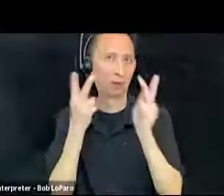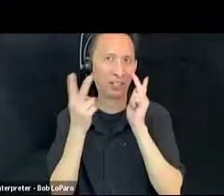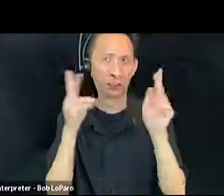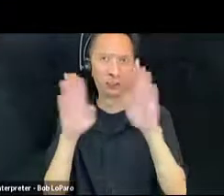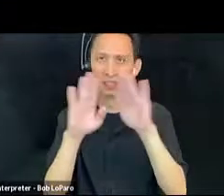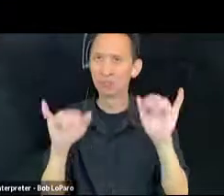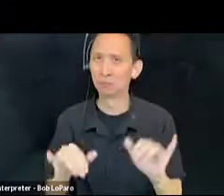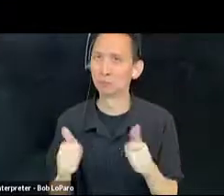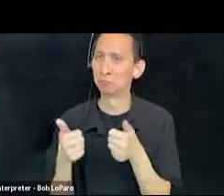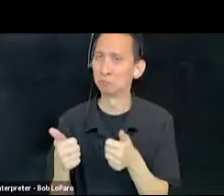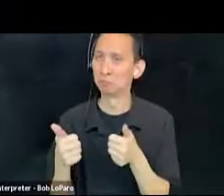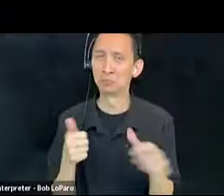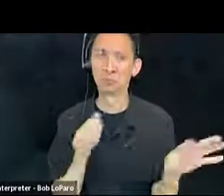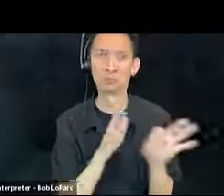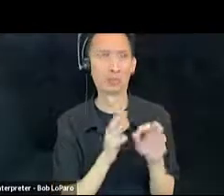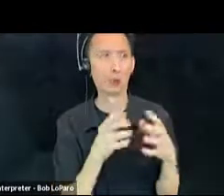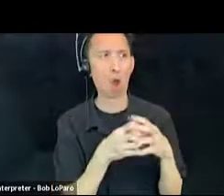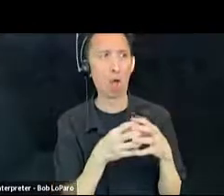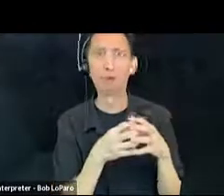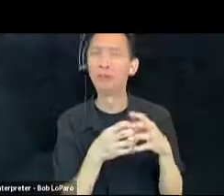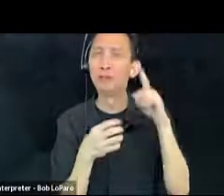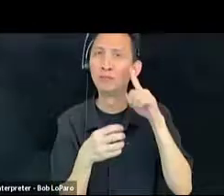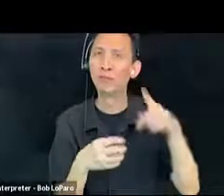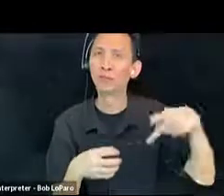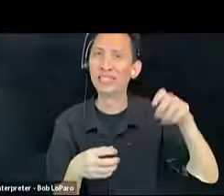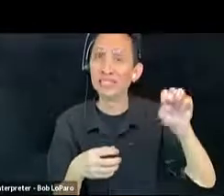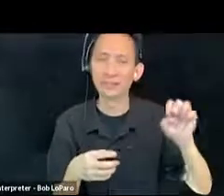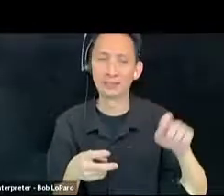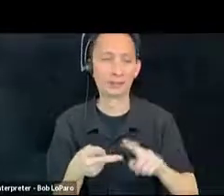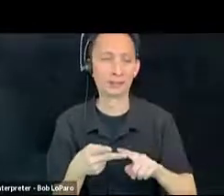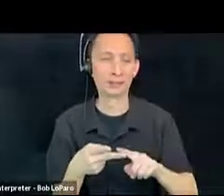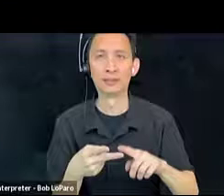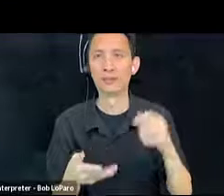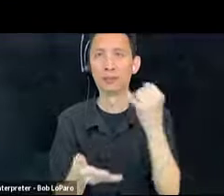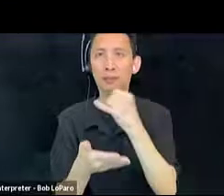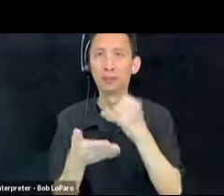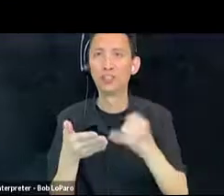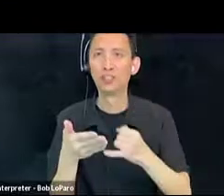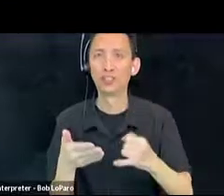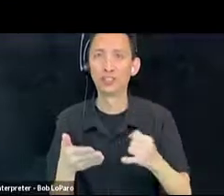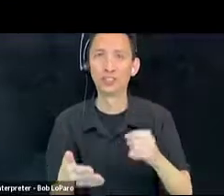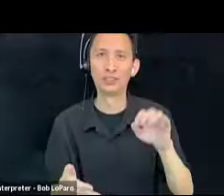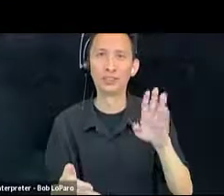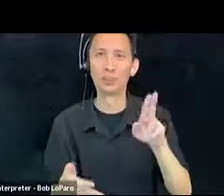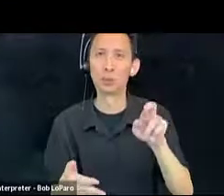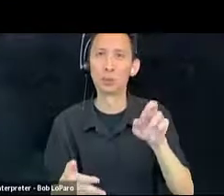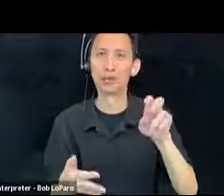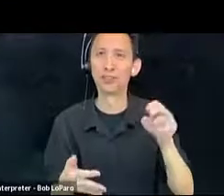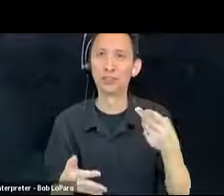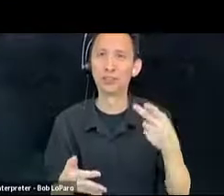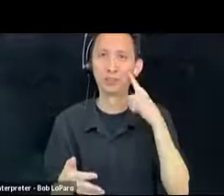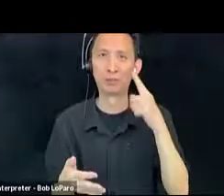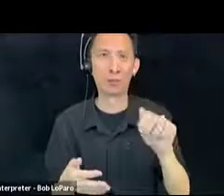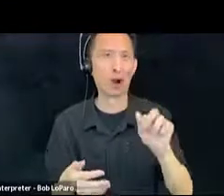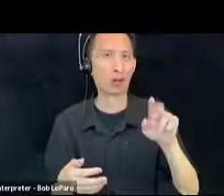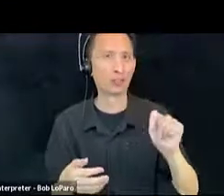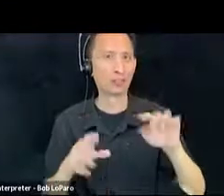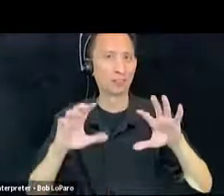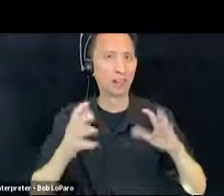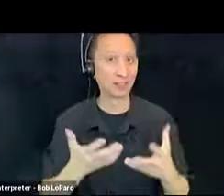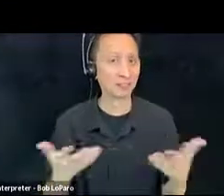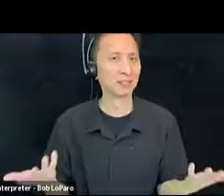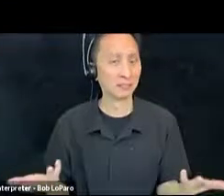PE and a paintbrush for art, excuse me, and bells for music, we can start to represent Monday